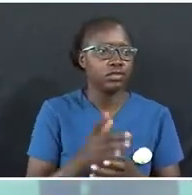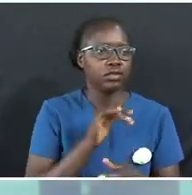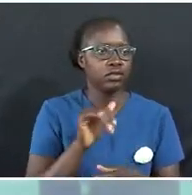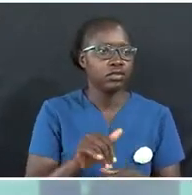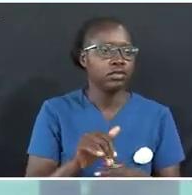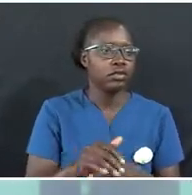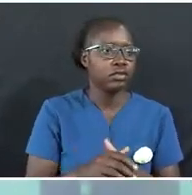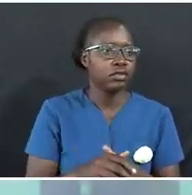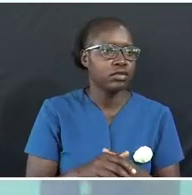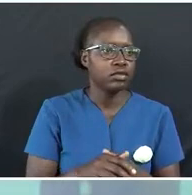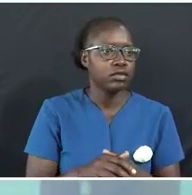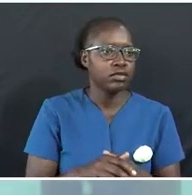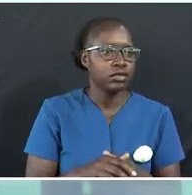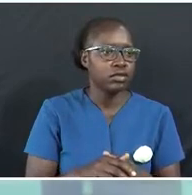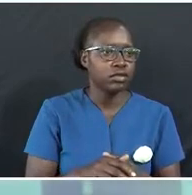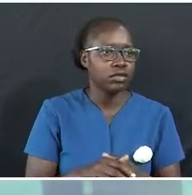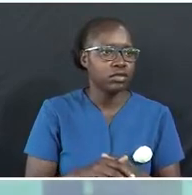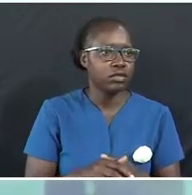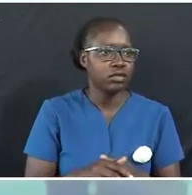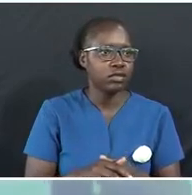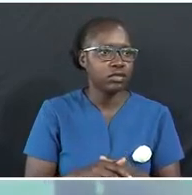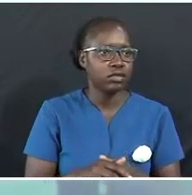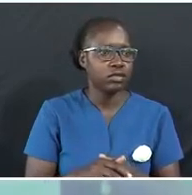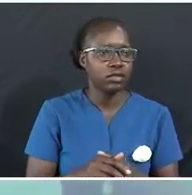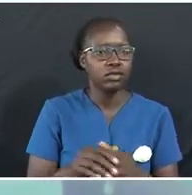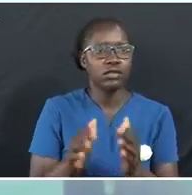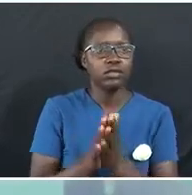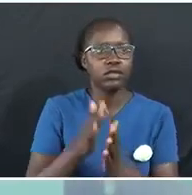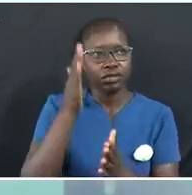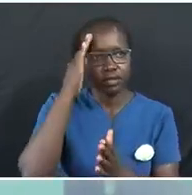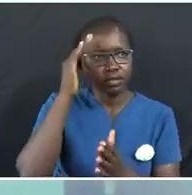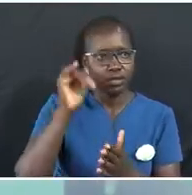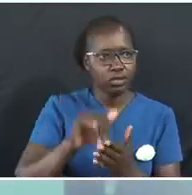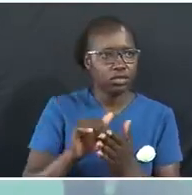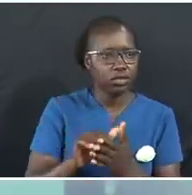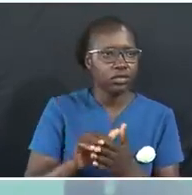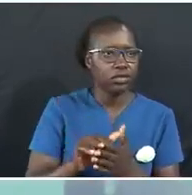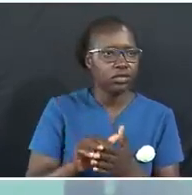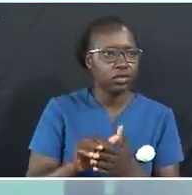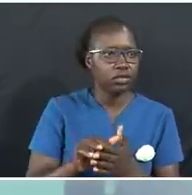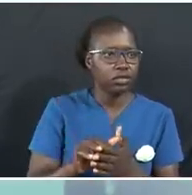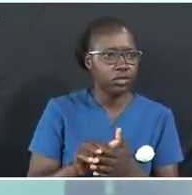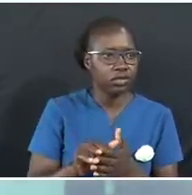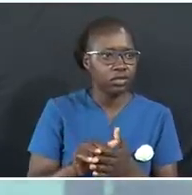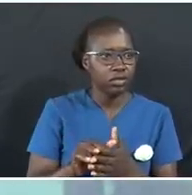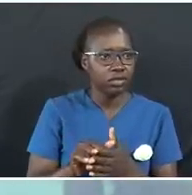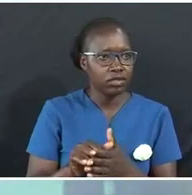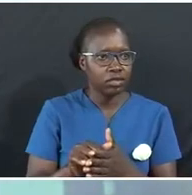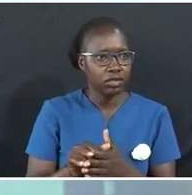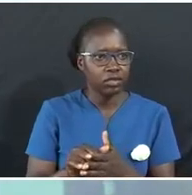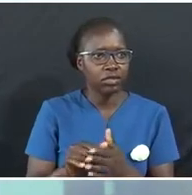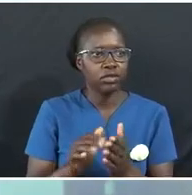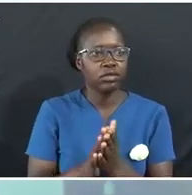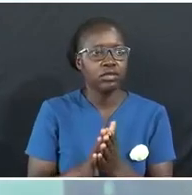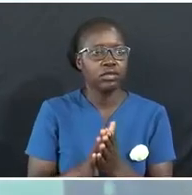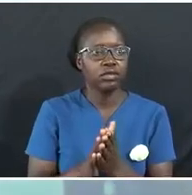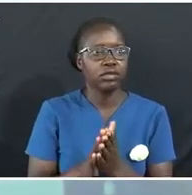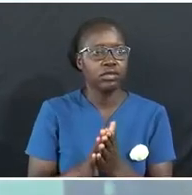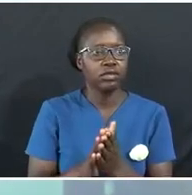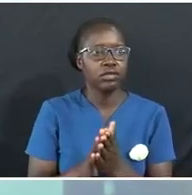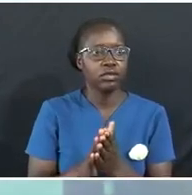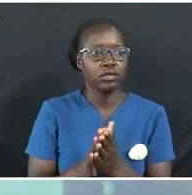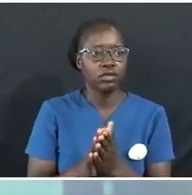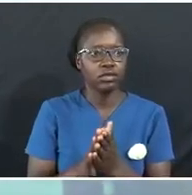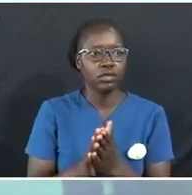give them around 9, 10, and at 1. And you know what other men could do? Men could always say they could send their wives